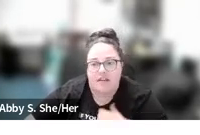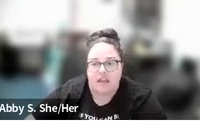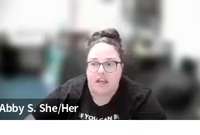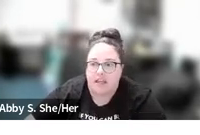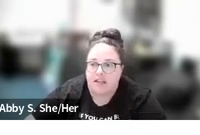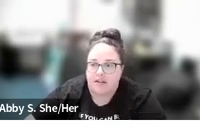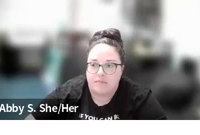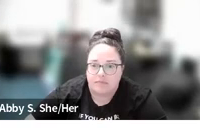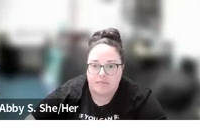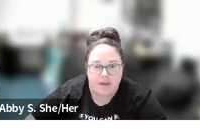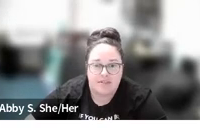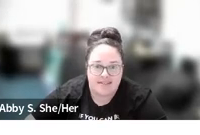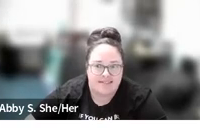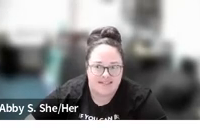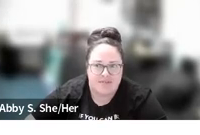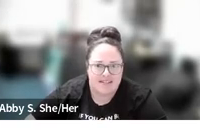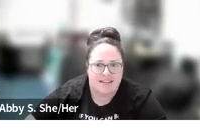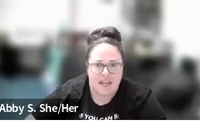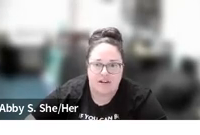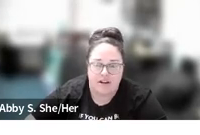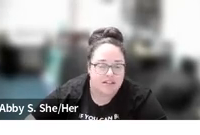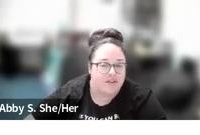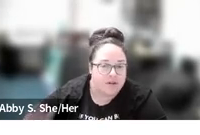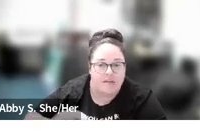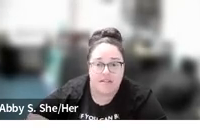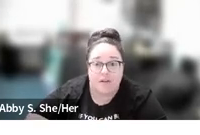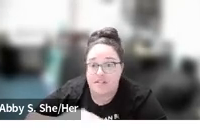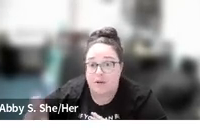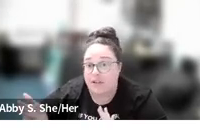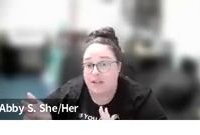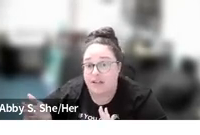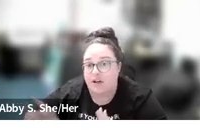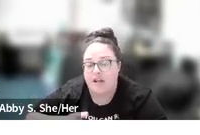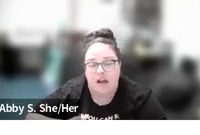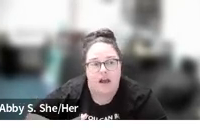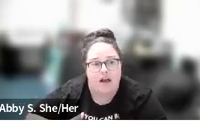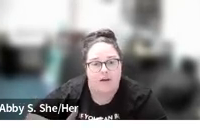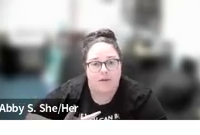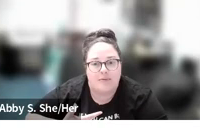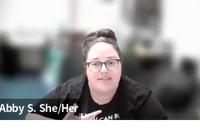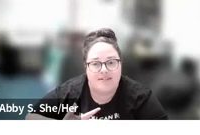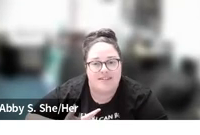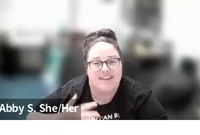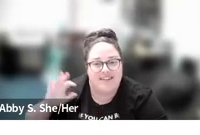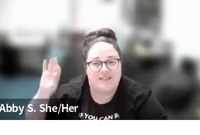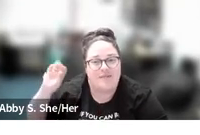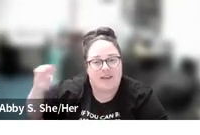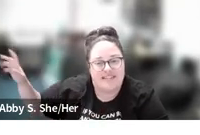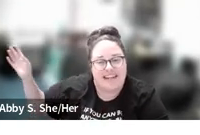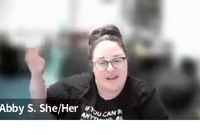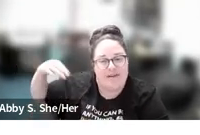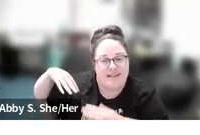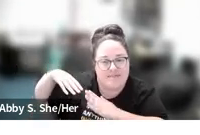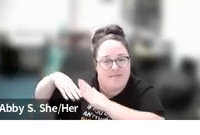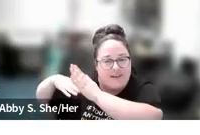office, and it was surprisingly accurate, except for one time it said there was an airplane in here, but it was just the way